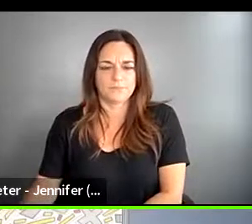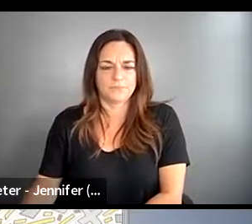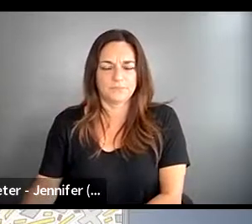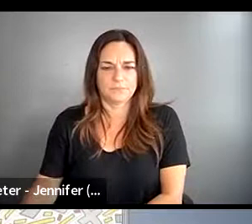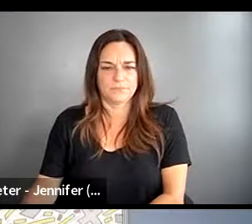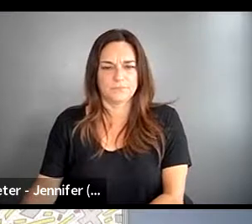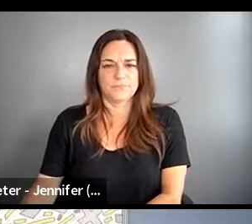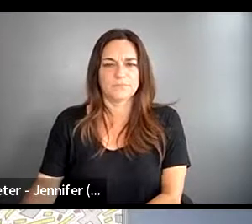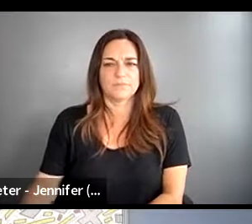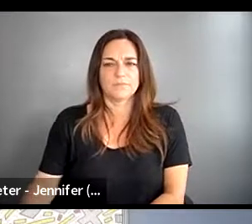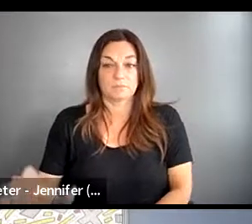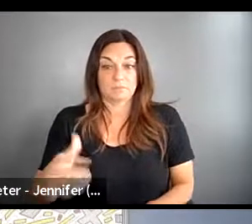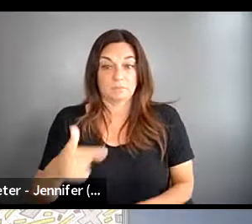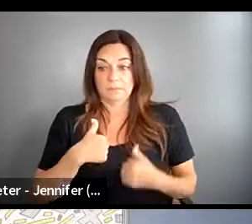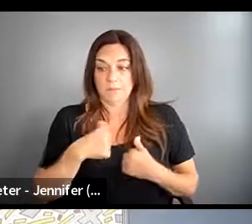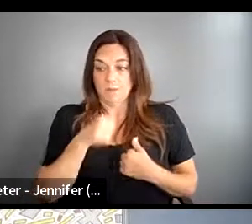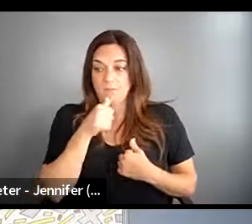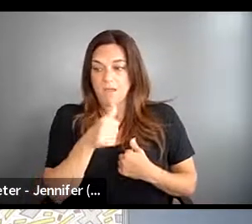So I'm not an